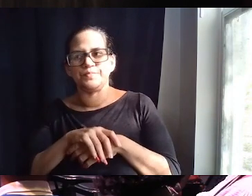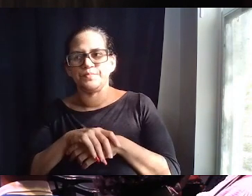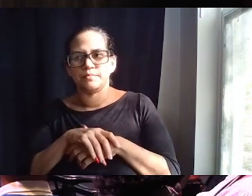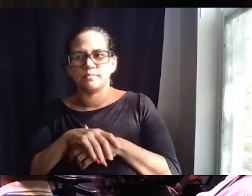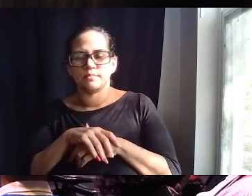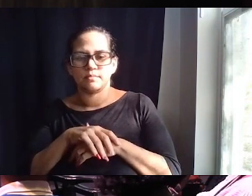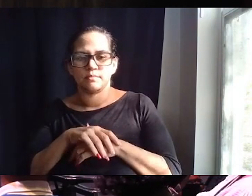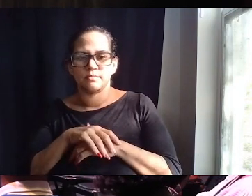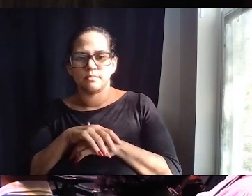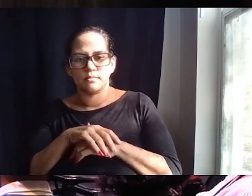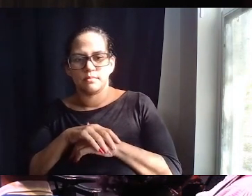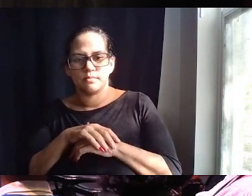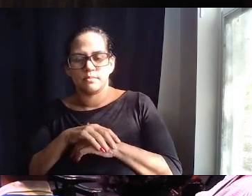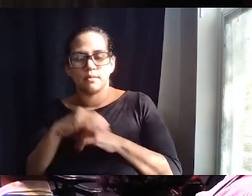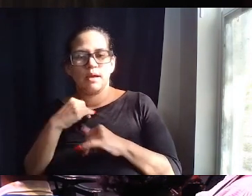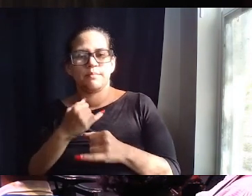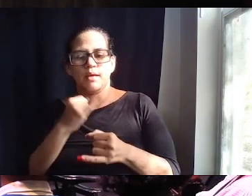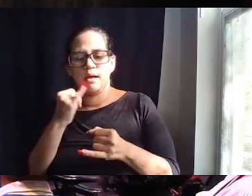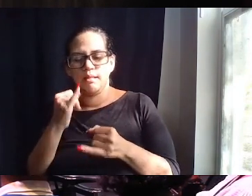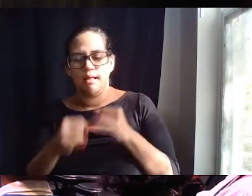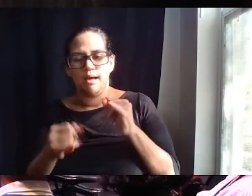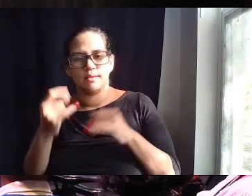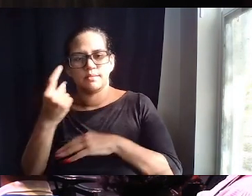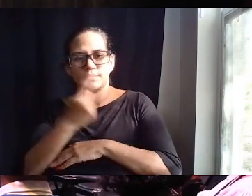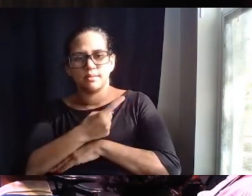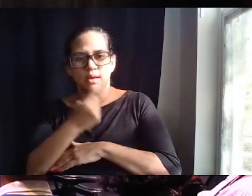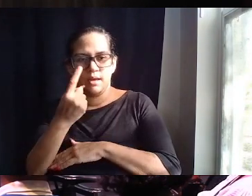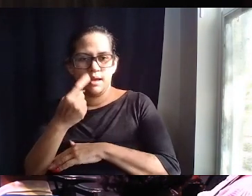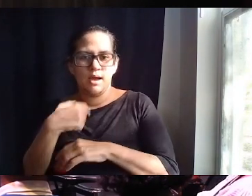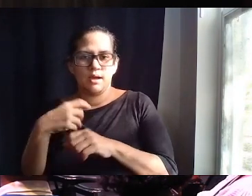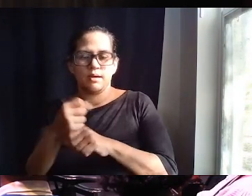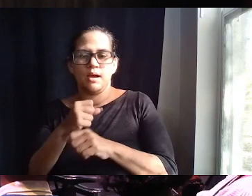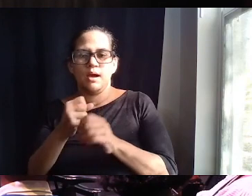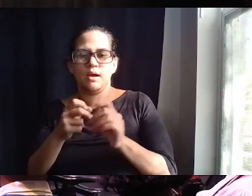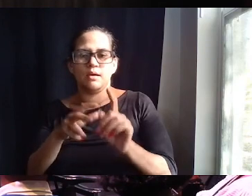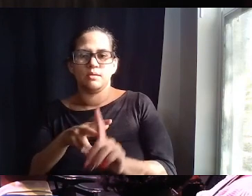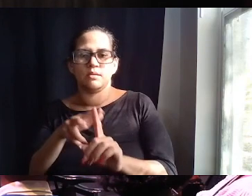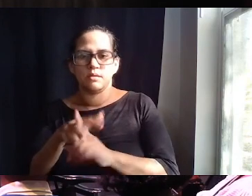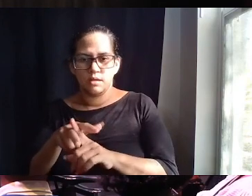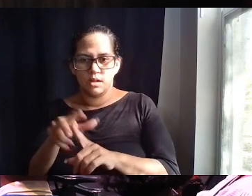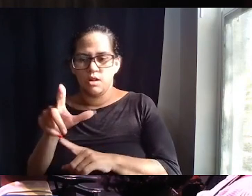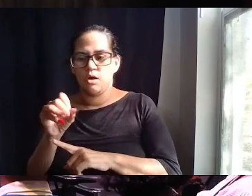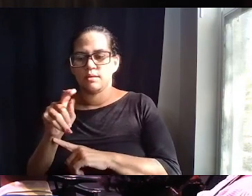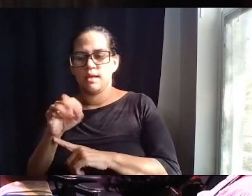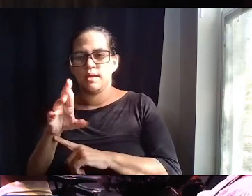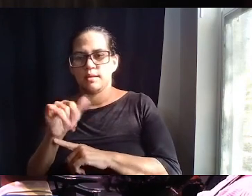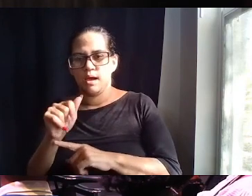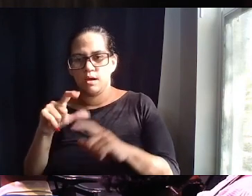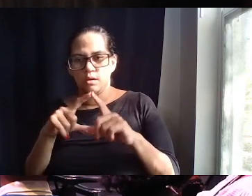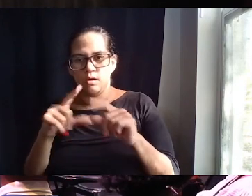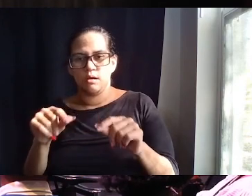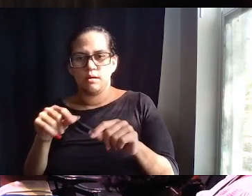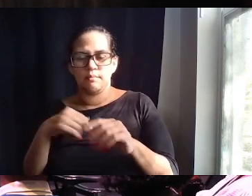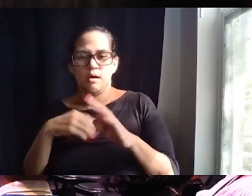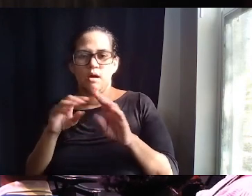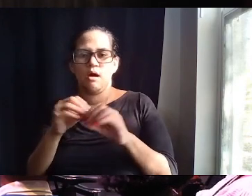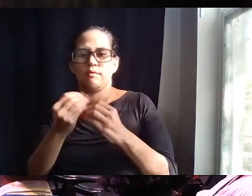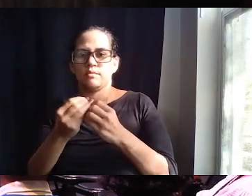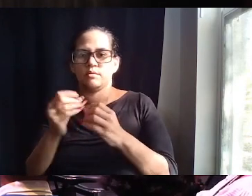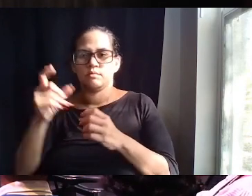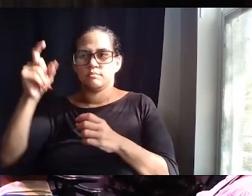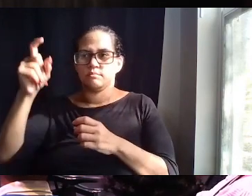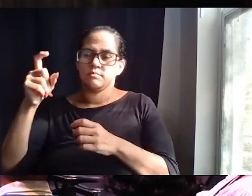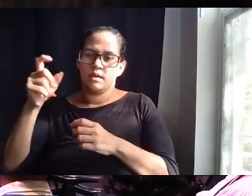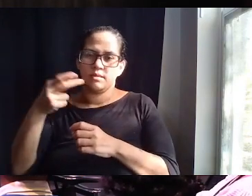On the last day, I got assigned a loteria card, and it hung on my office wall at the Huntington for many years